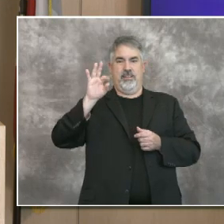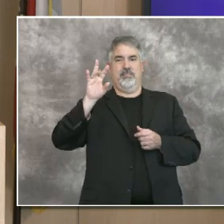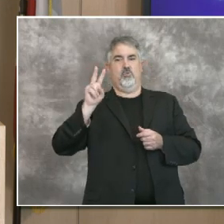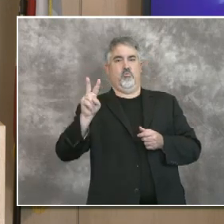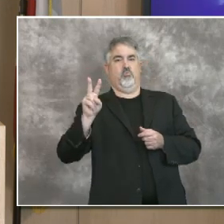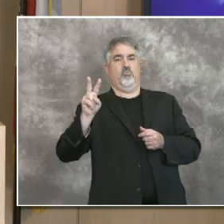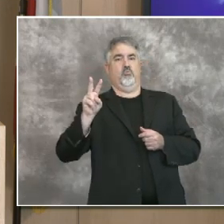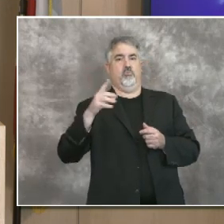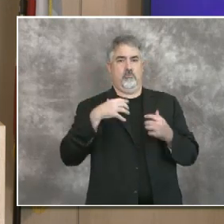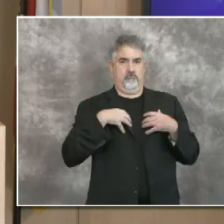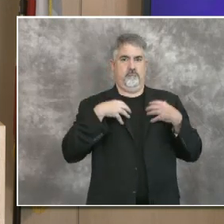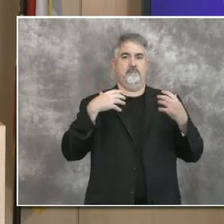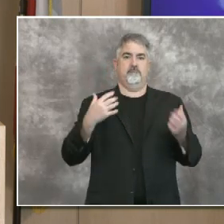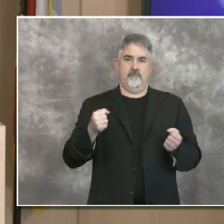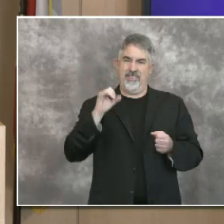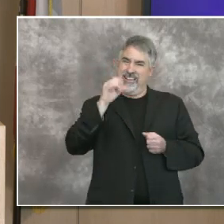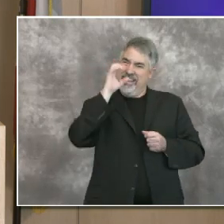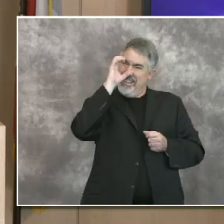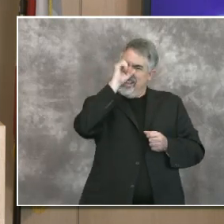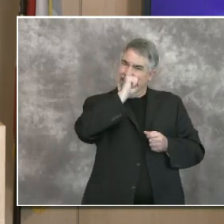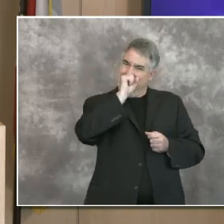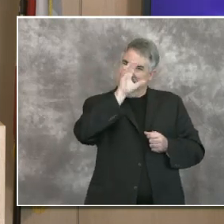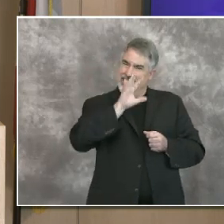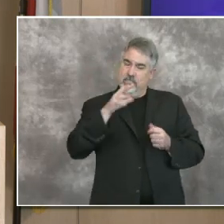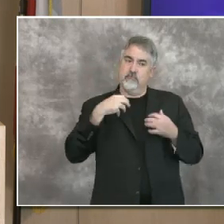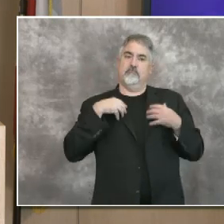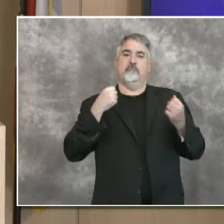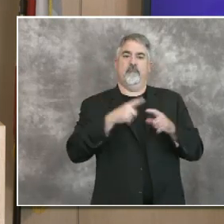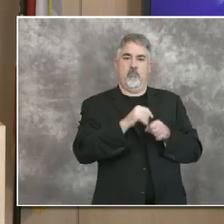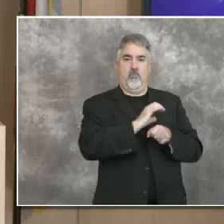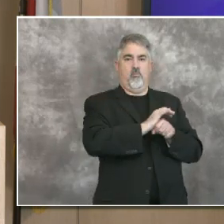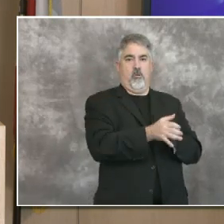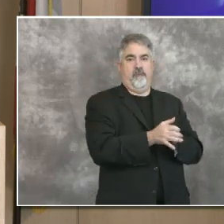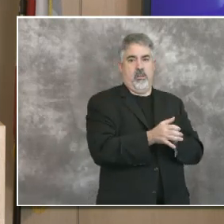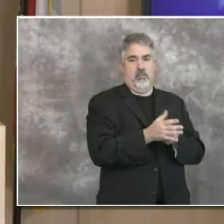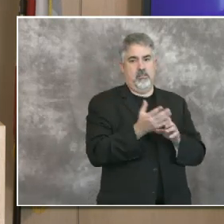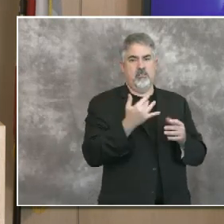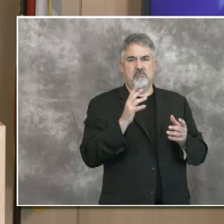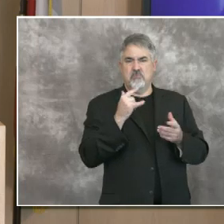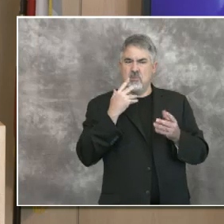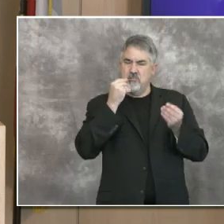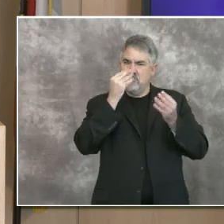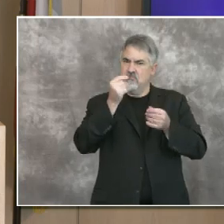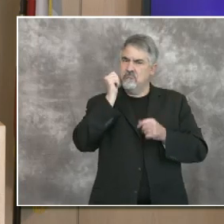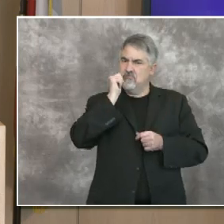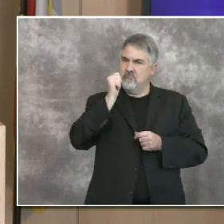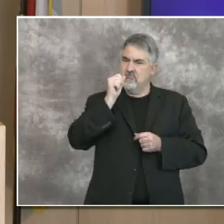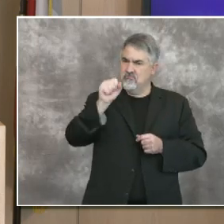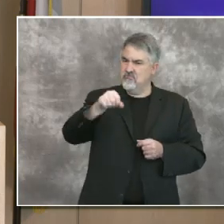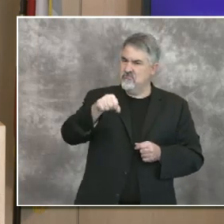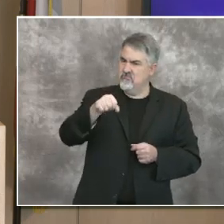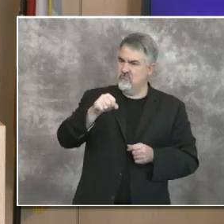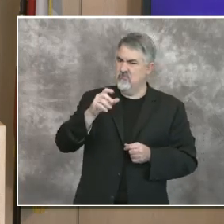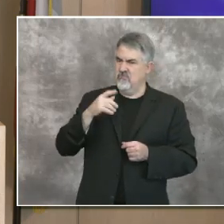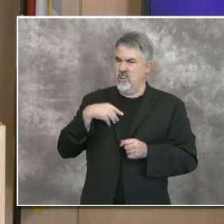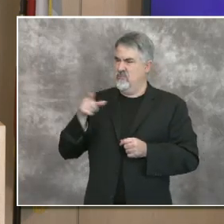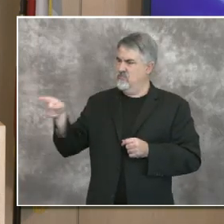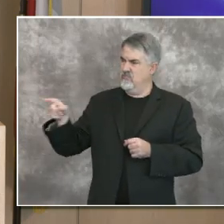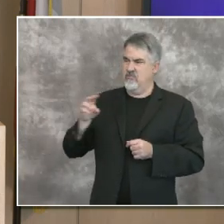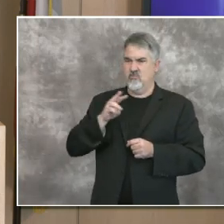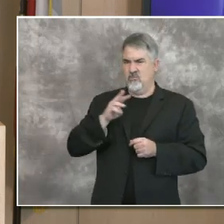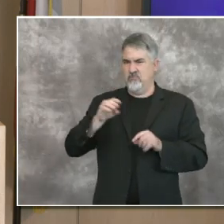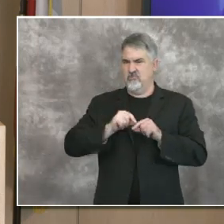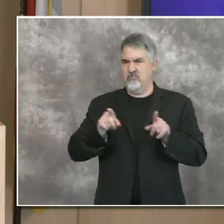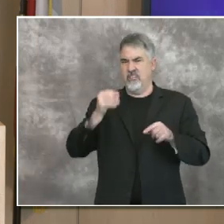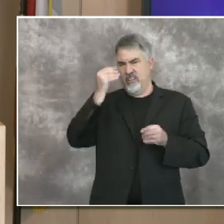estimated recovery, and we will continue to brief that daily along with update that daily on our slides that are out there. And again, this